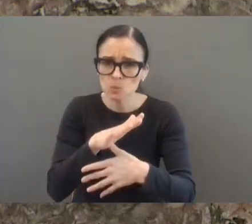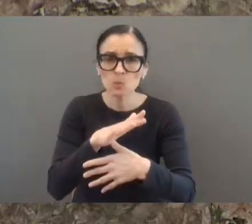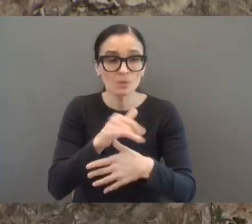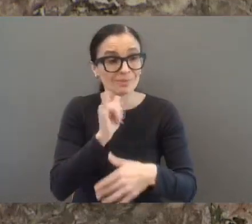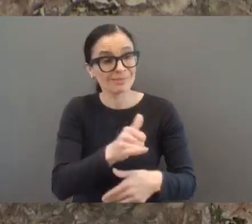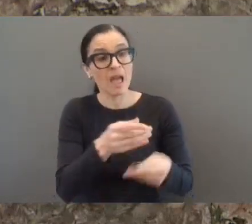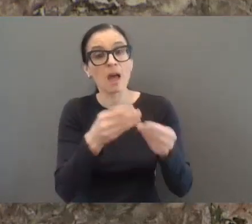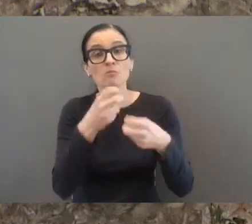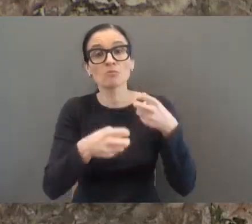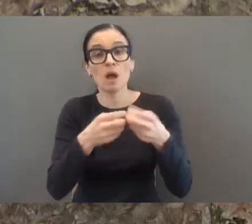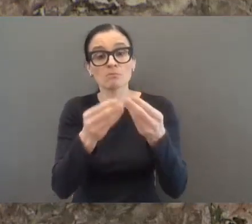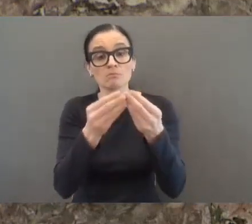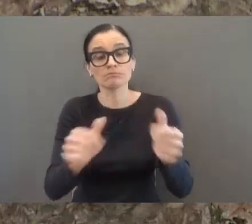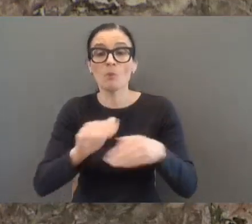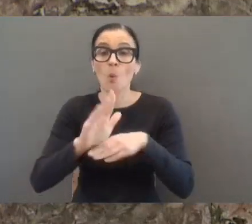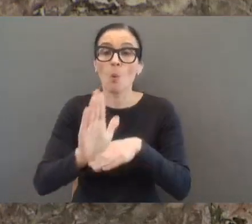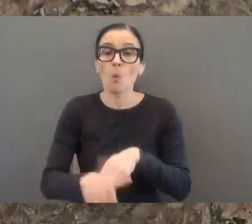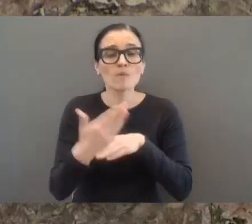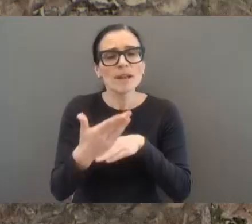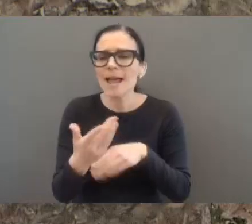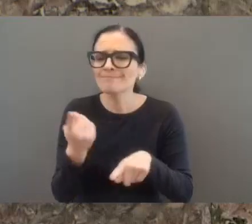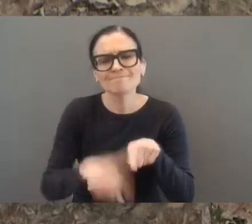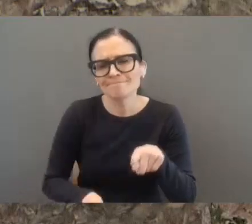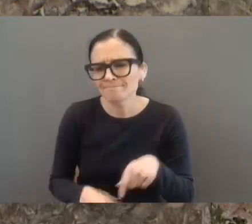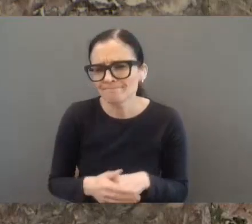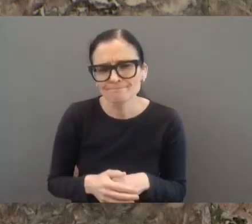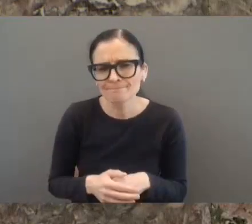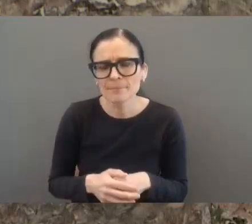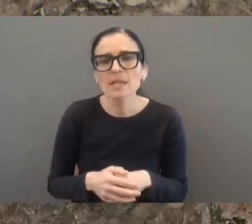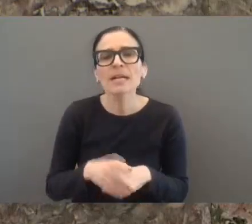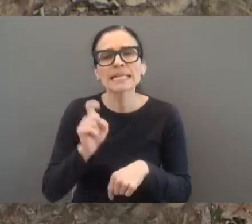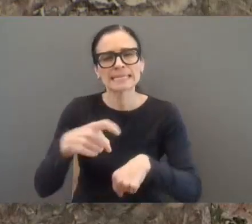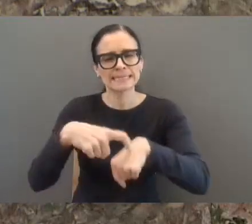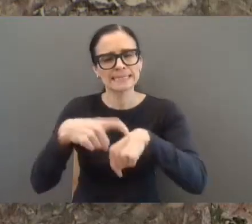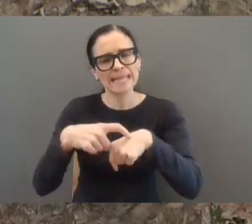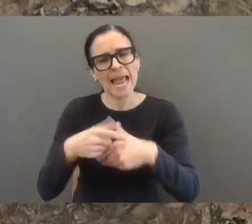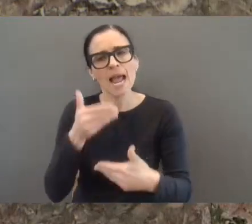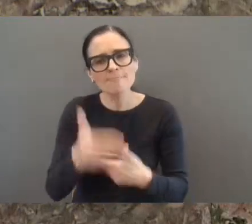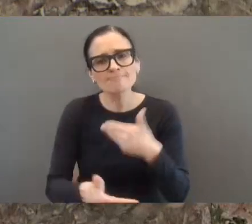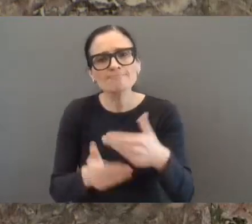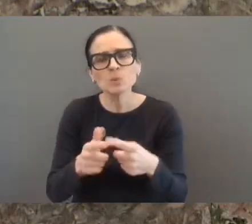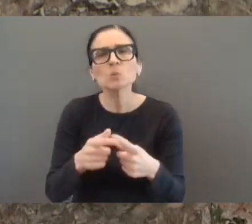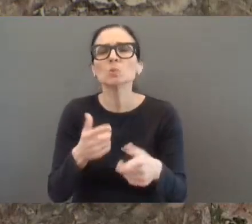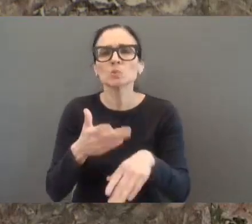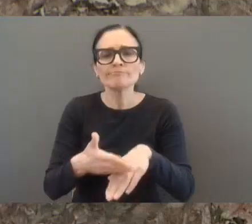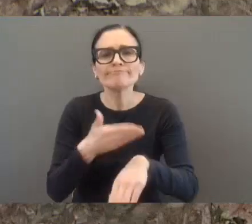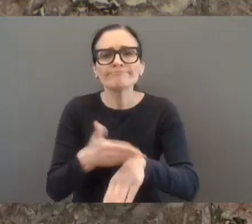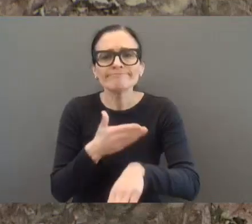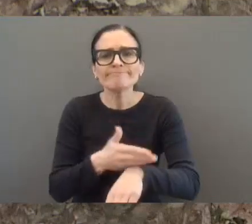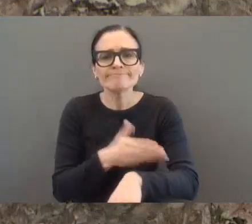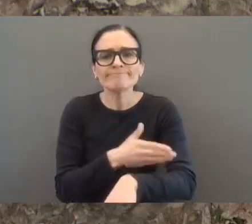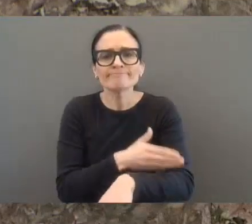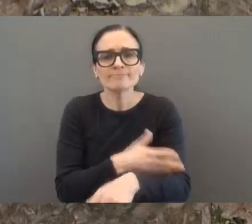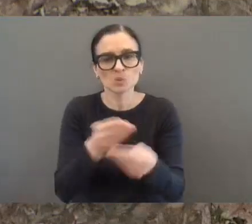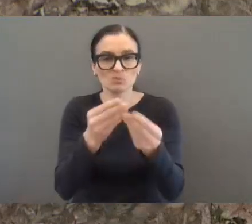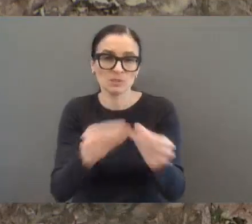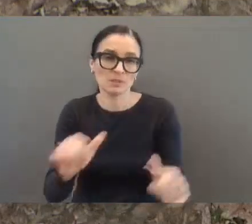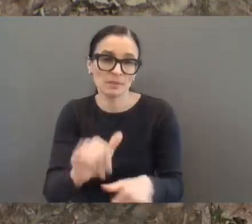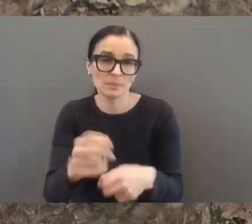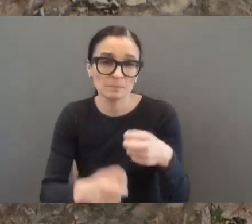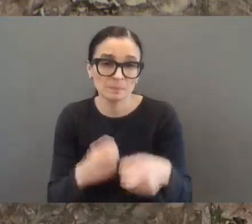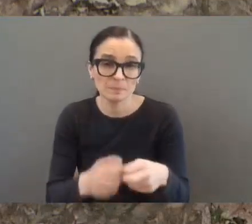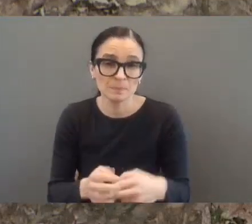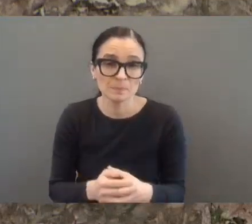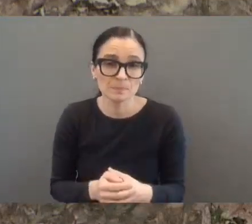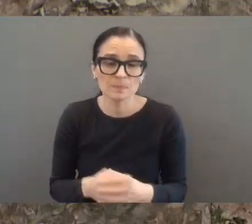to resolve. And we are going to continue to do everything we can to lift up and respect our healthcare workers who are doing everything that they